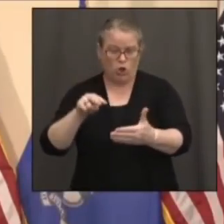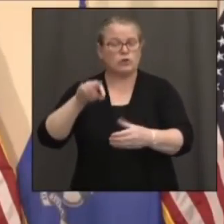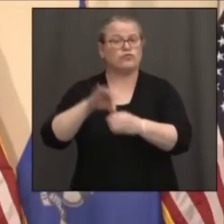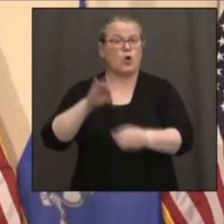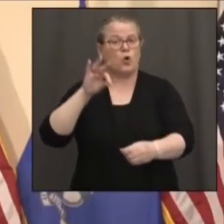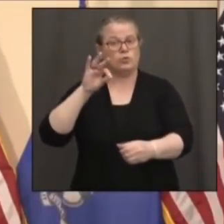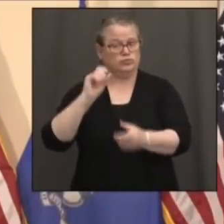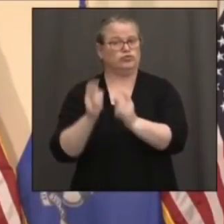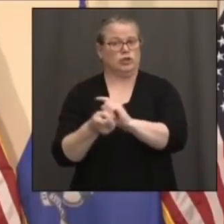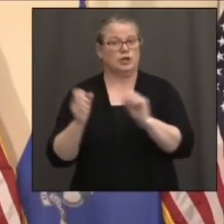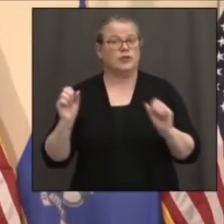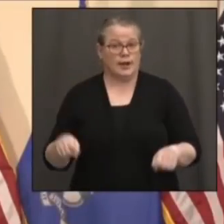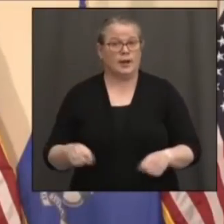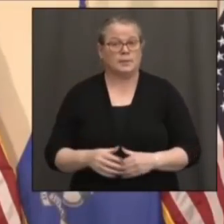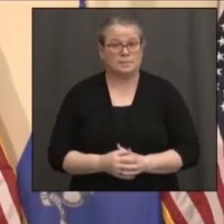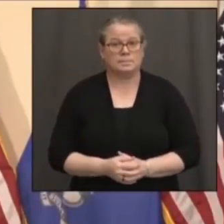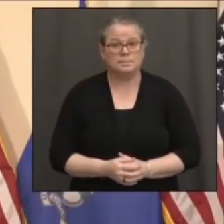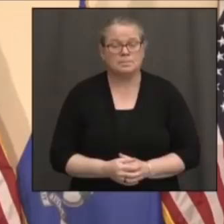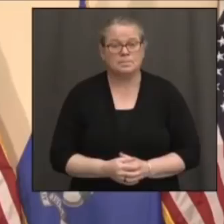Connecticut Public Media.